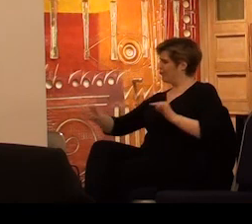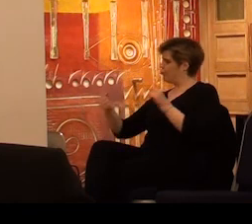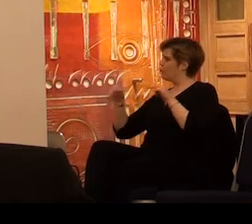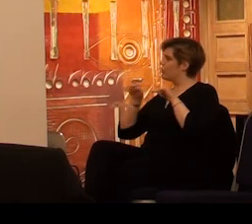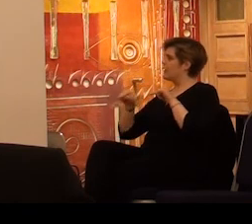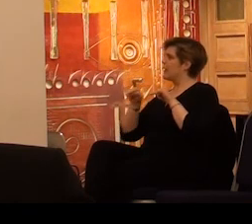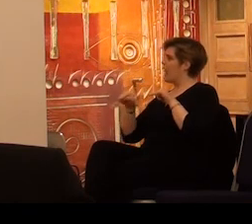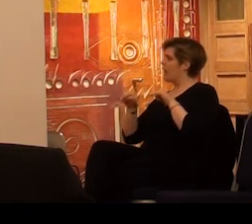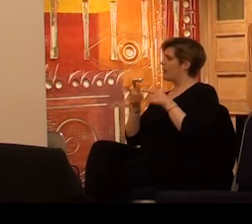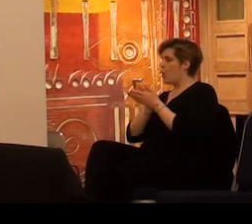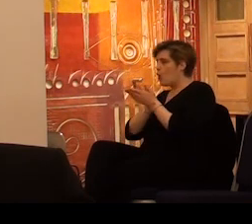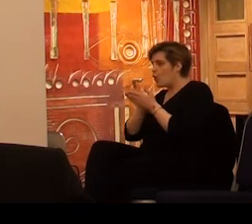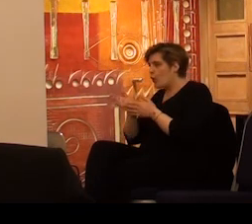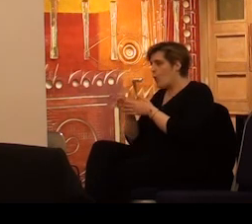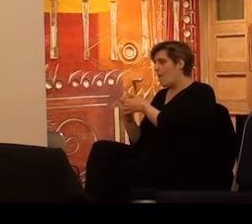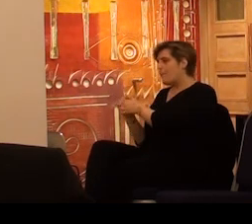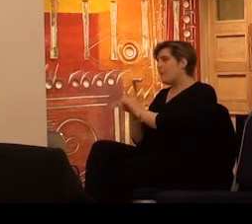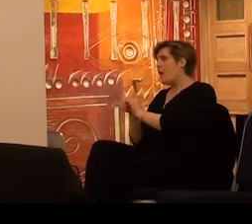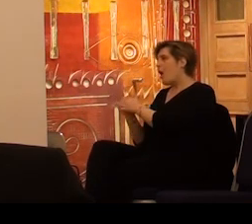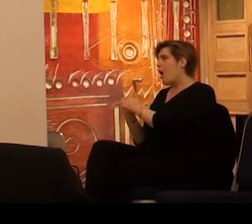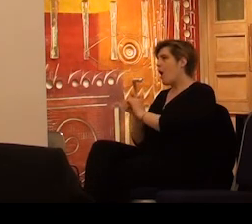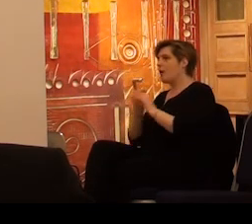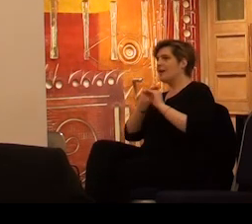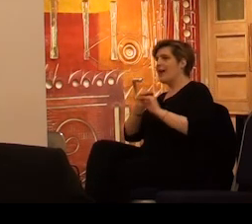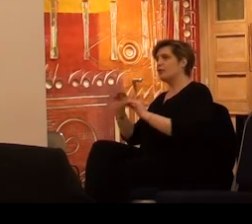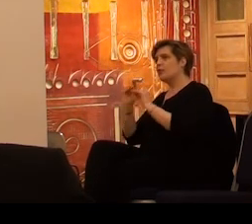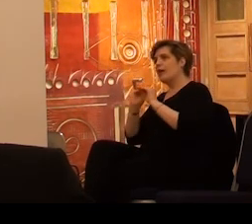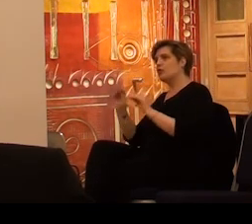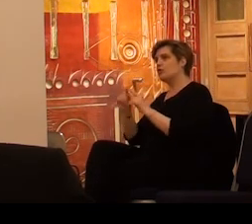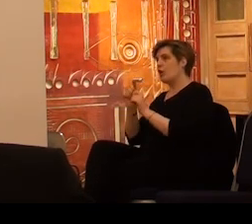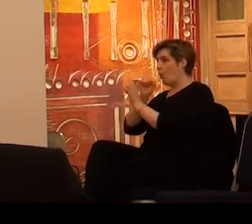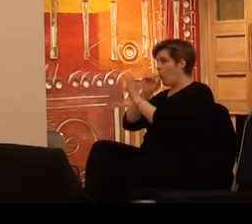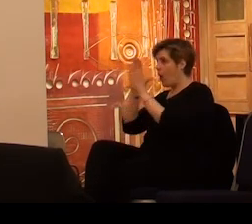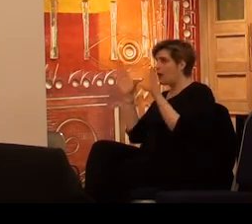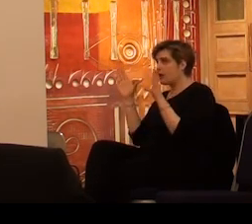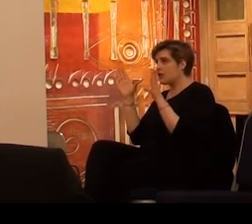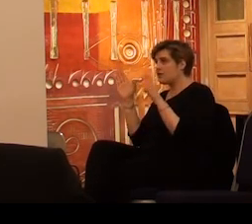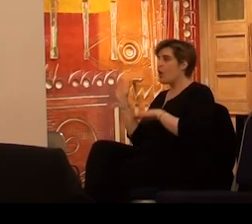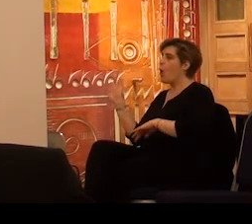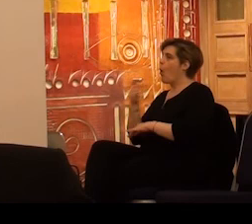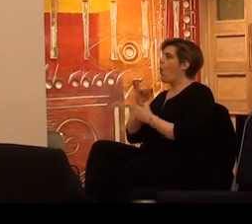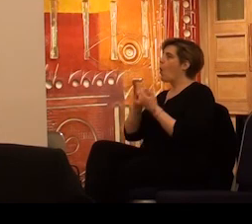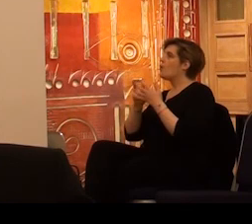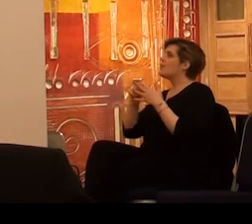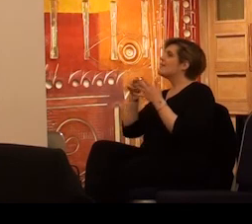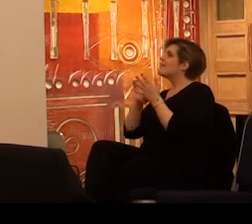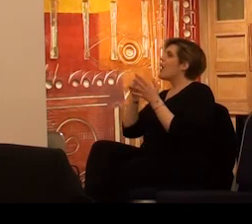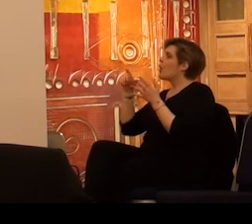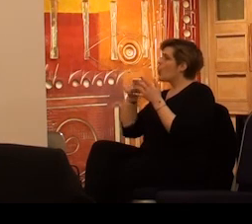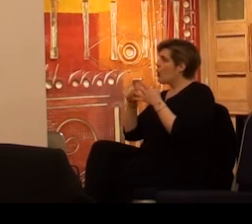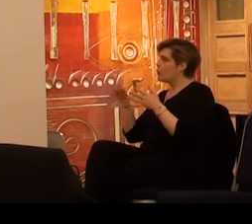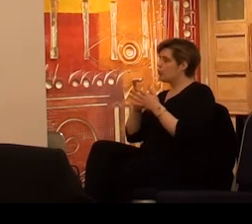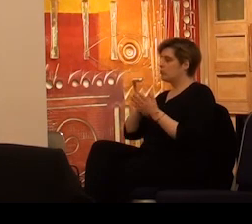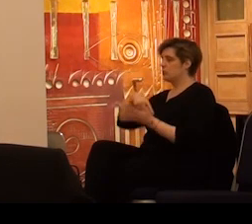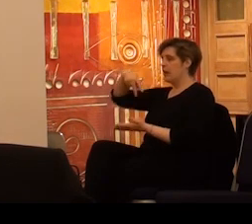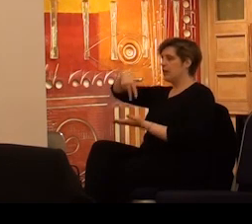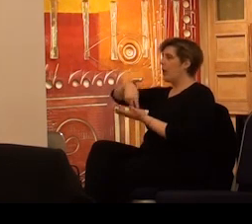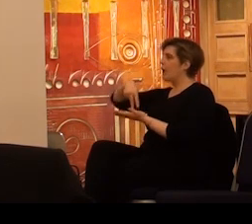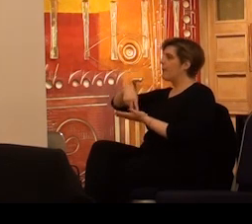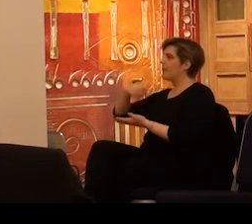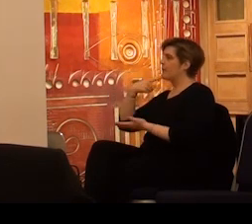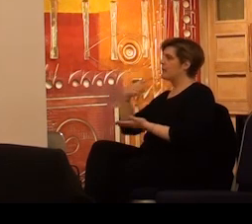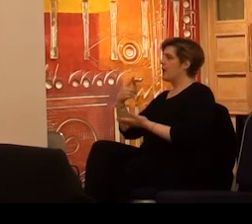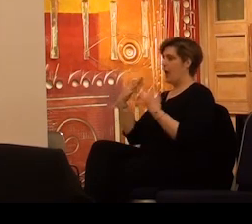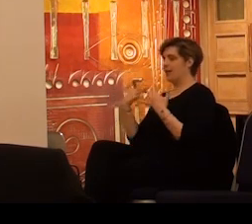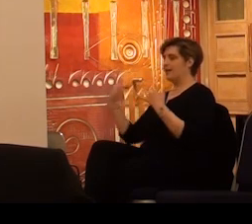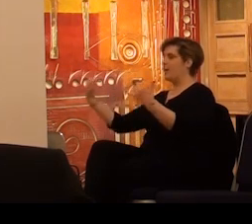through peer education and awareness. I think every SENCO needs to stand up and do assemblies and say this is what I stand for, and I use